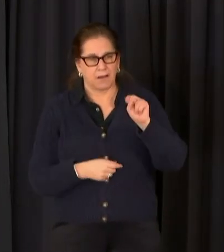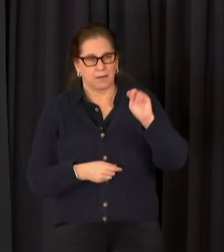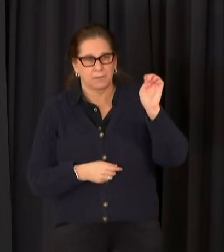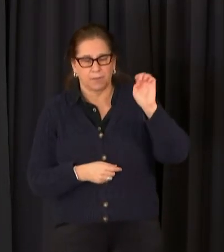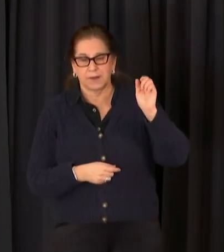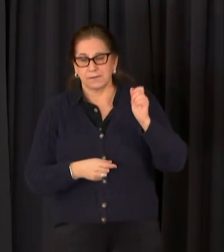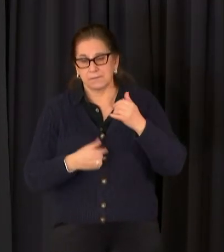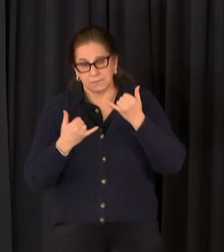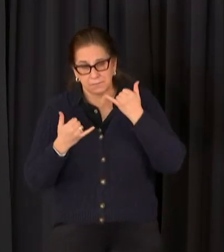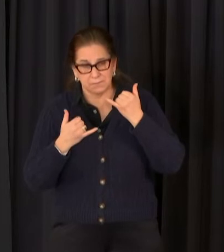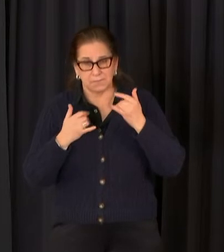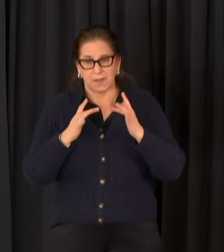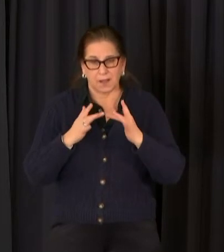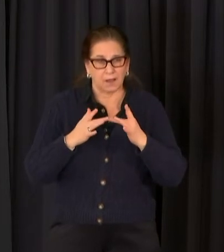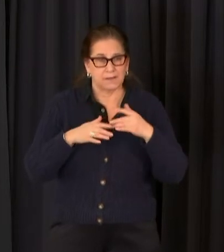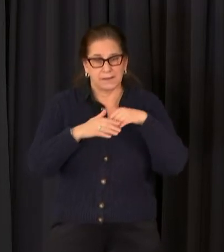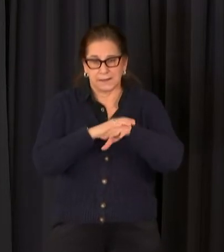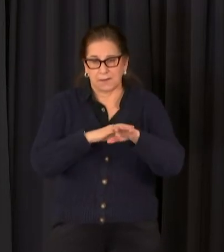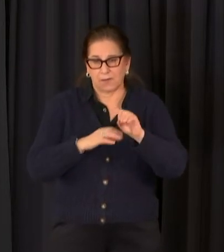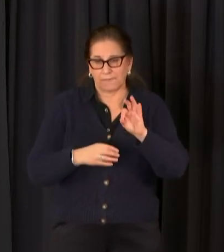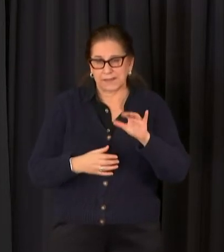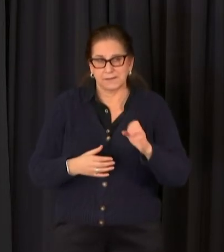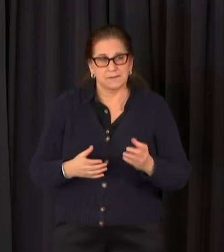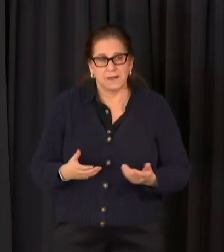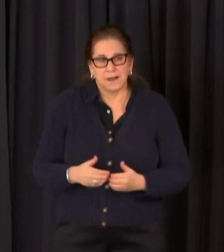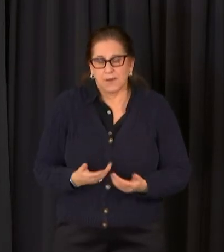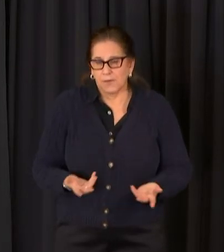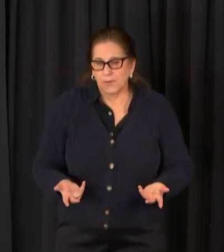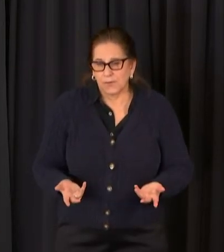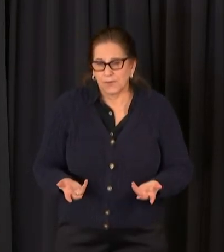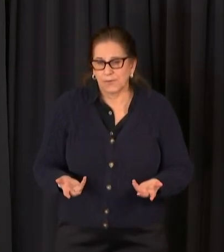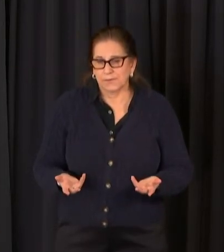to think about how we can have an expanded footprint when it is safe.